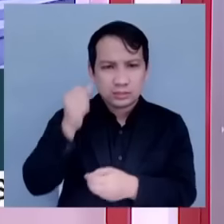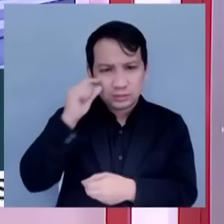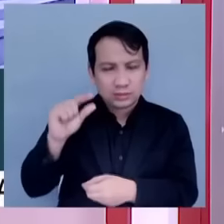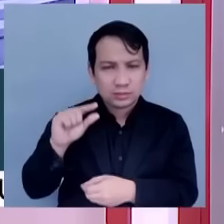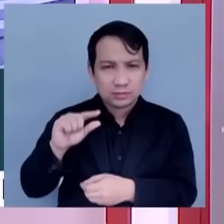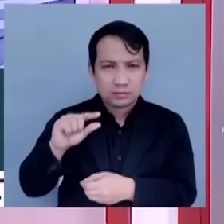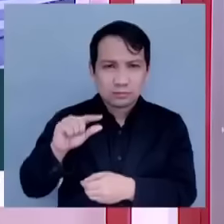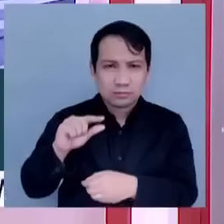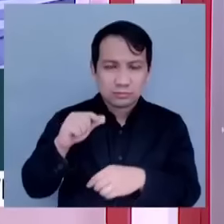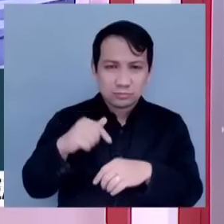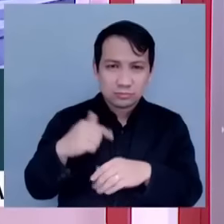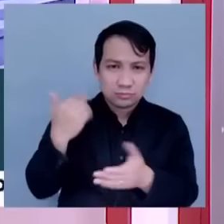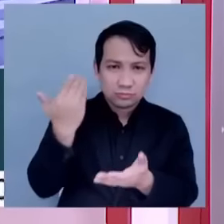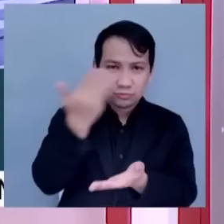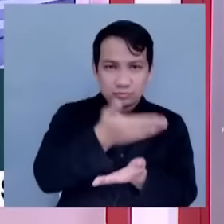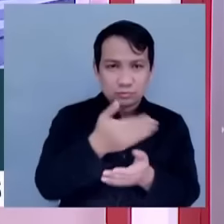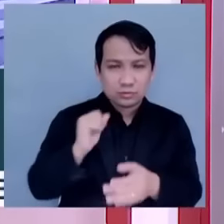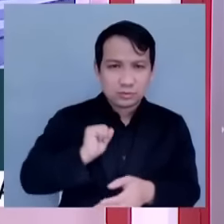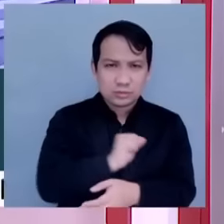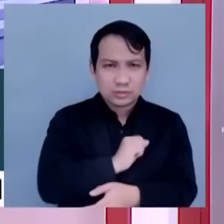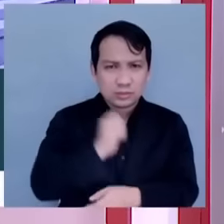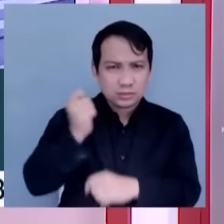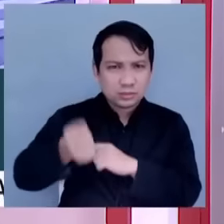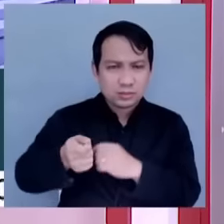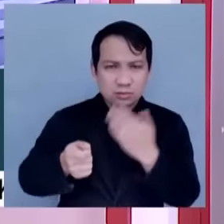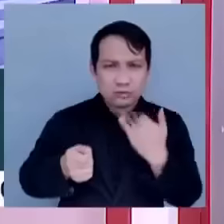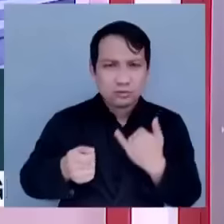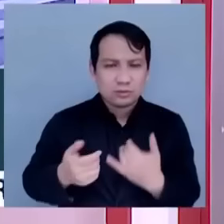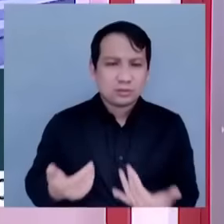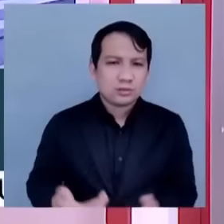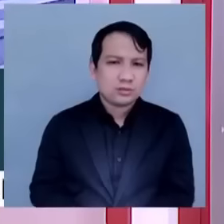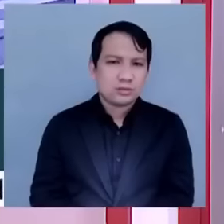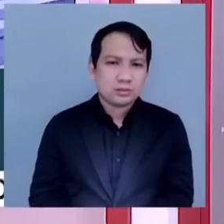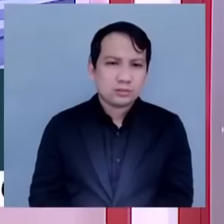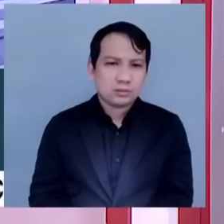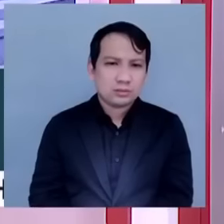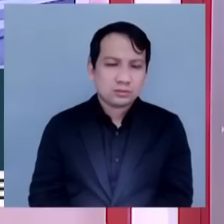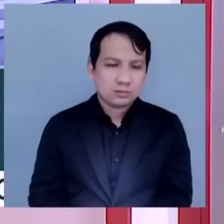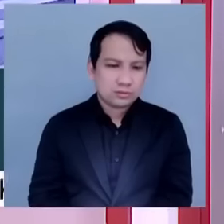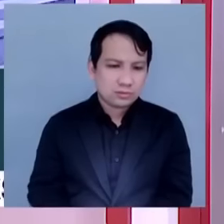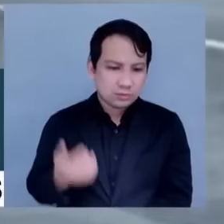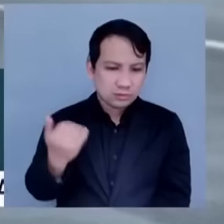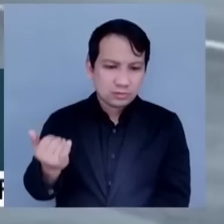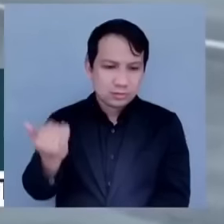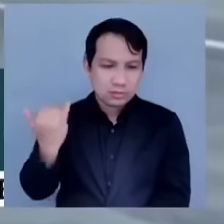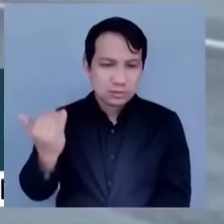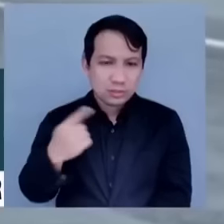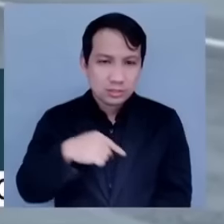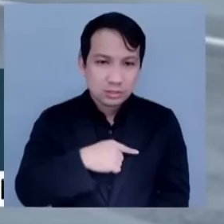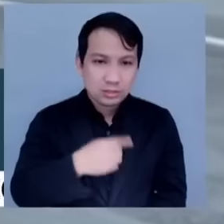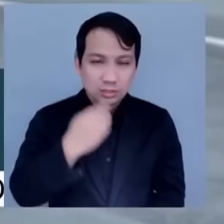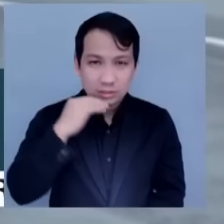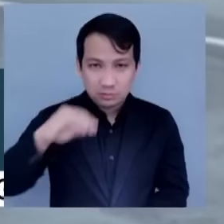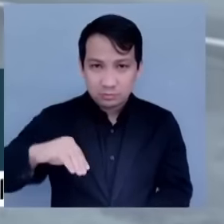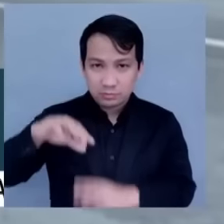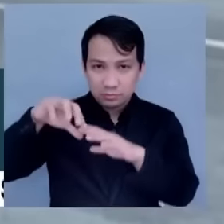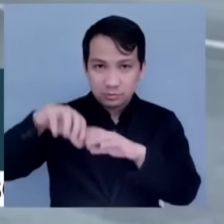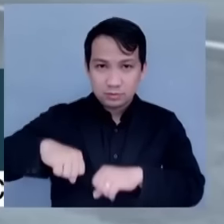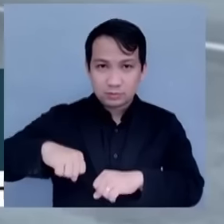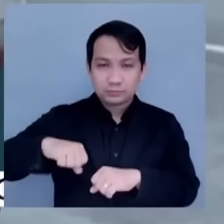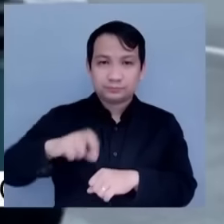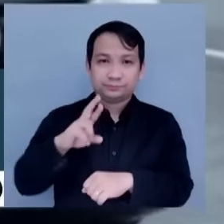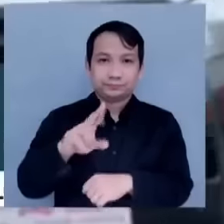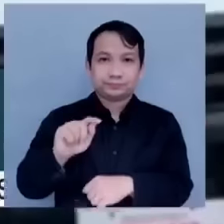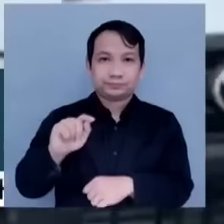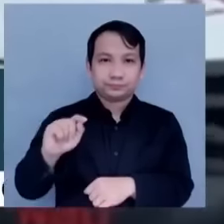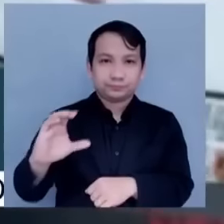the Senate hearing. Why is that so? Because right now there is a warrant for her arrest issued by the RTC.